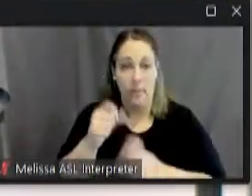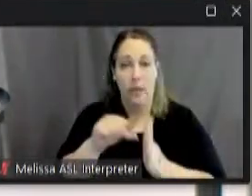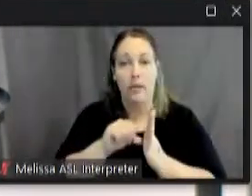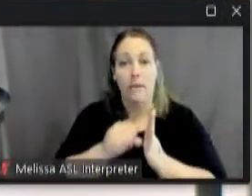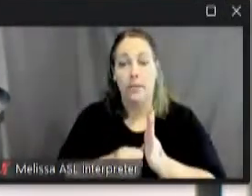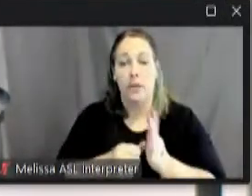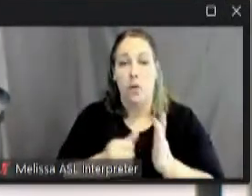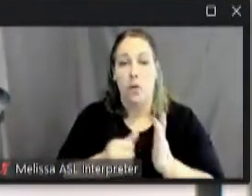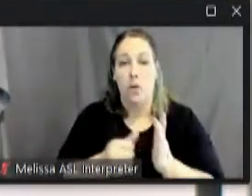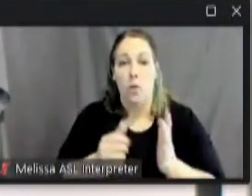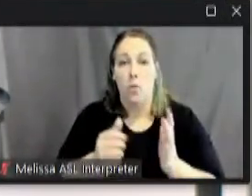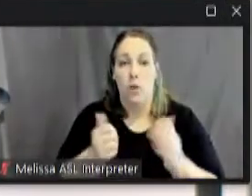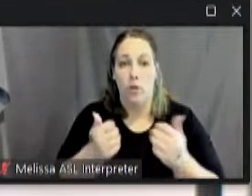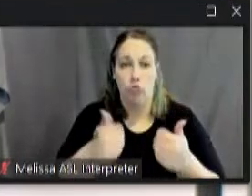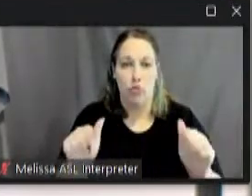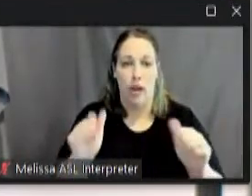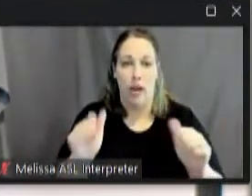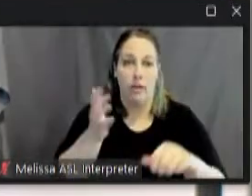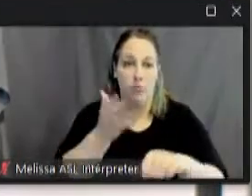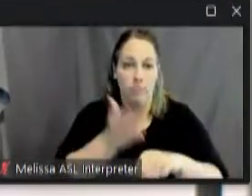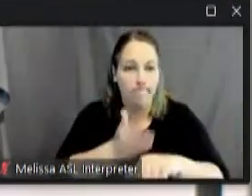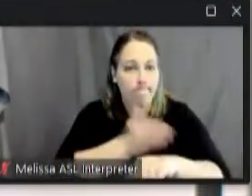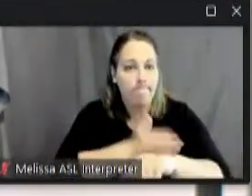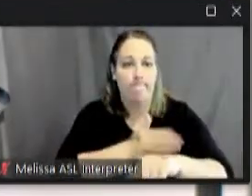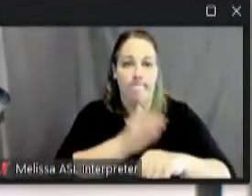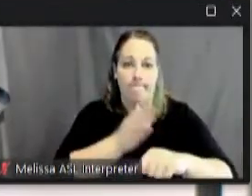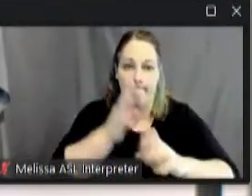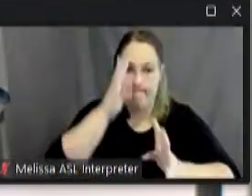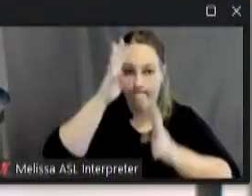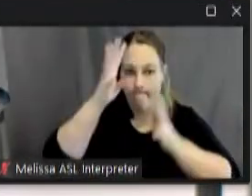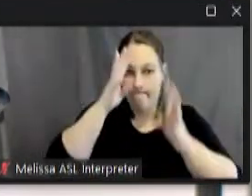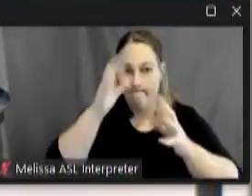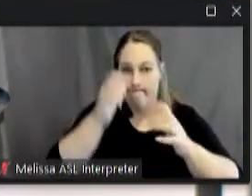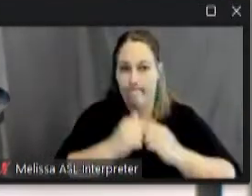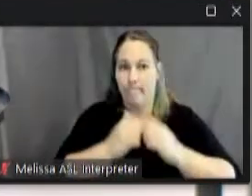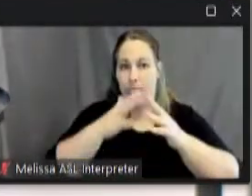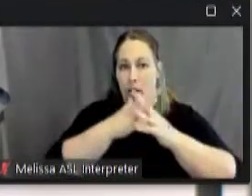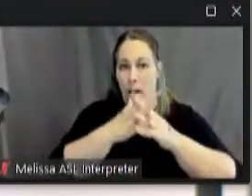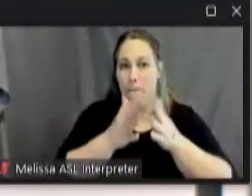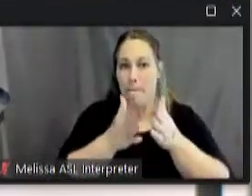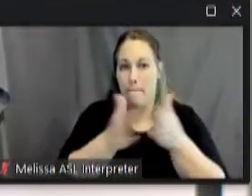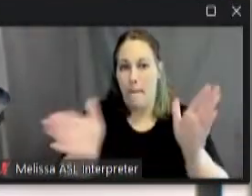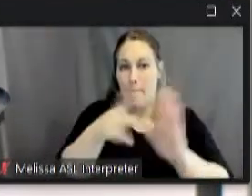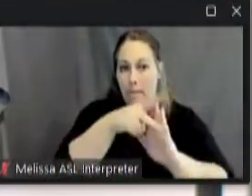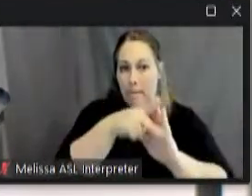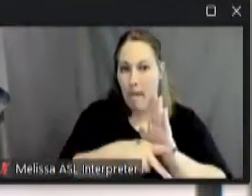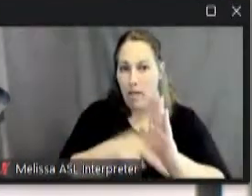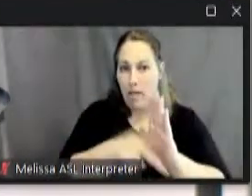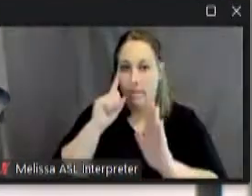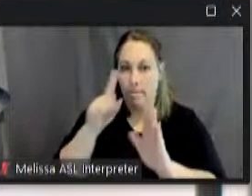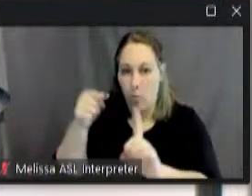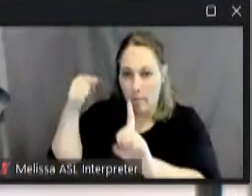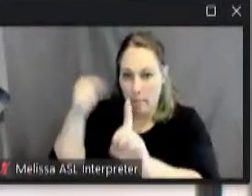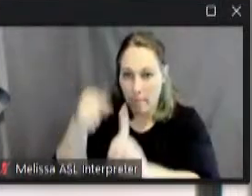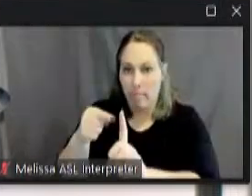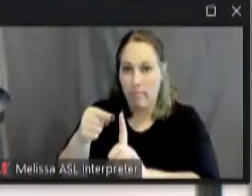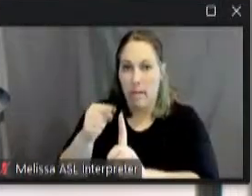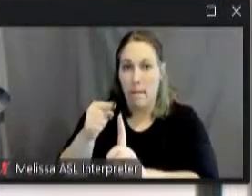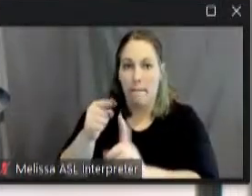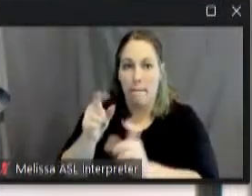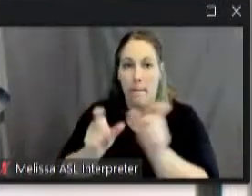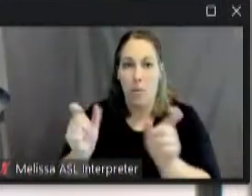develop public policy that is specifically aimed at persons with disabilities. We will do a situational